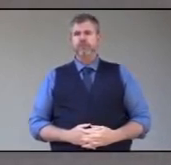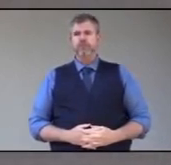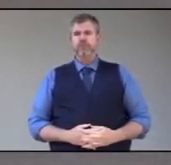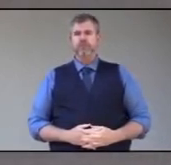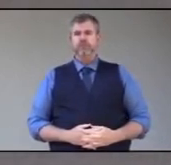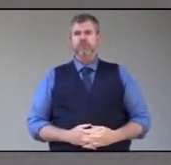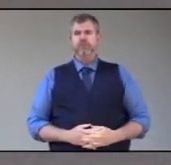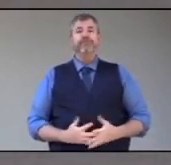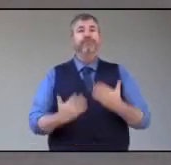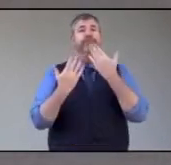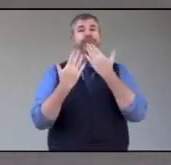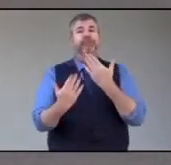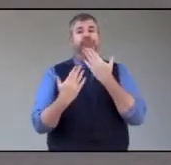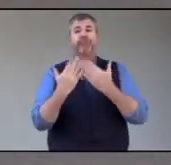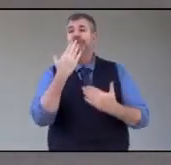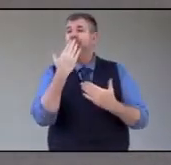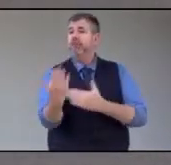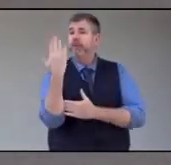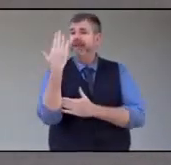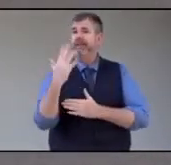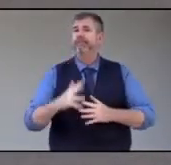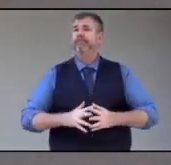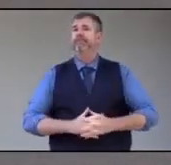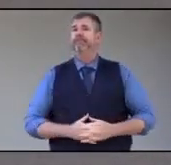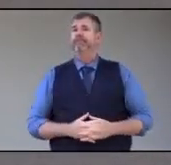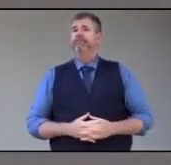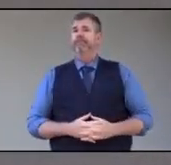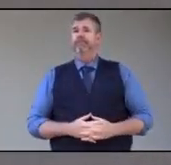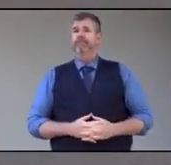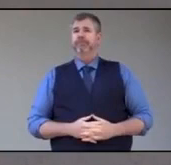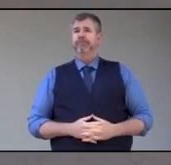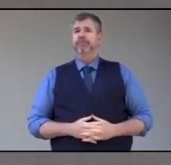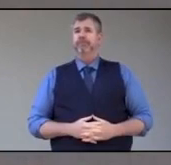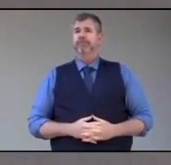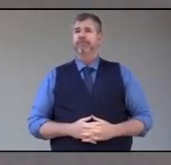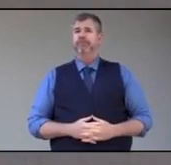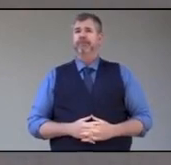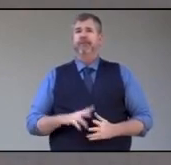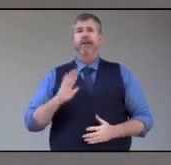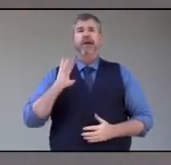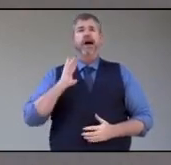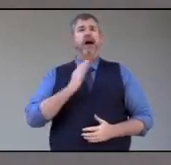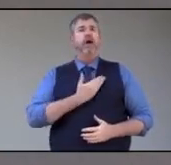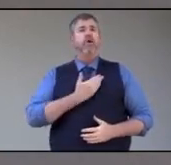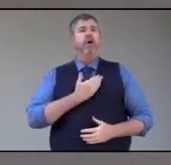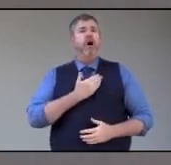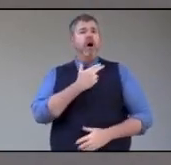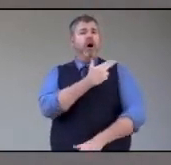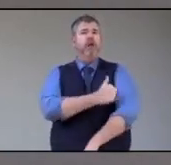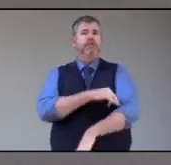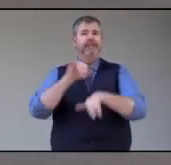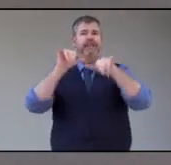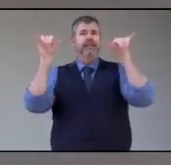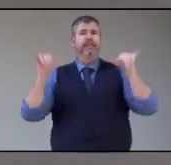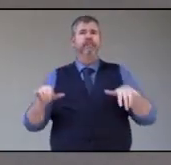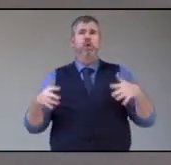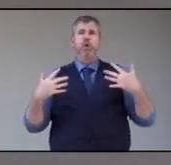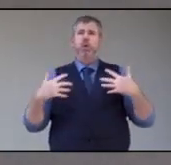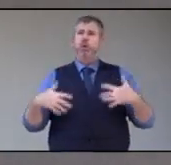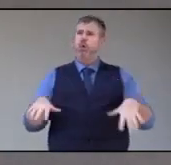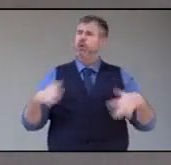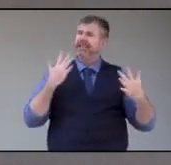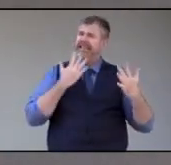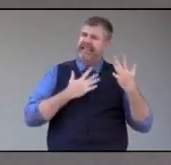Thank you and good morning. Our hospital systems remain stretched to the limit on this New Year's